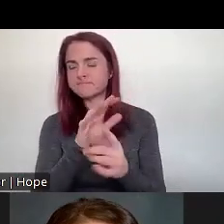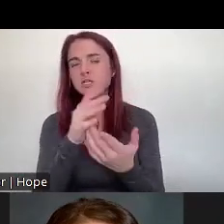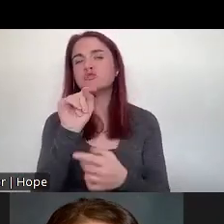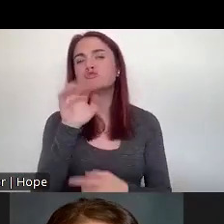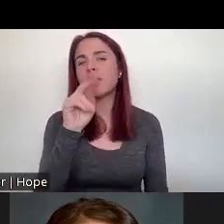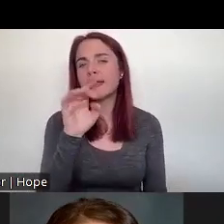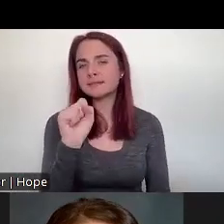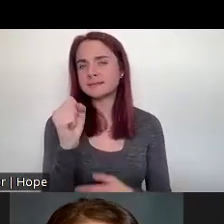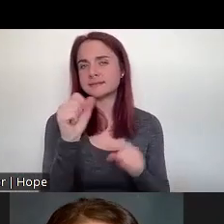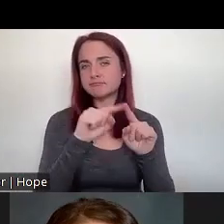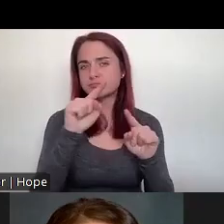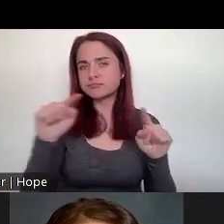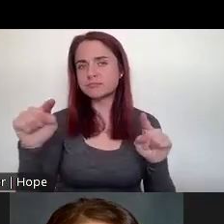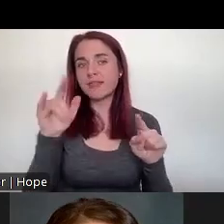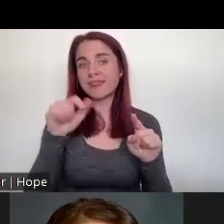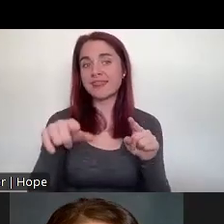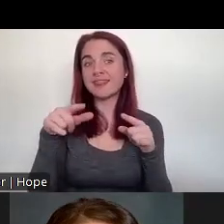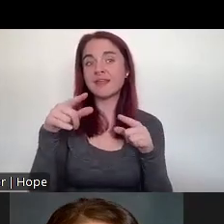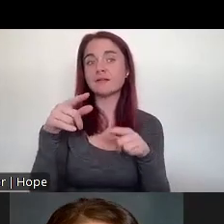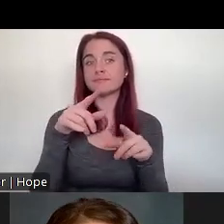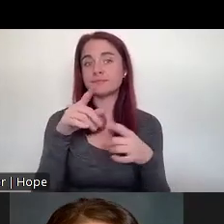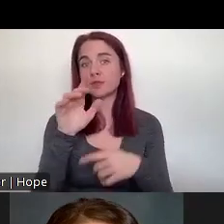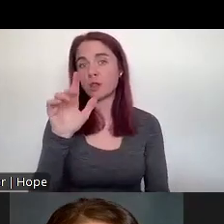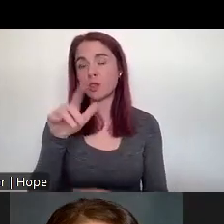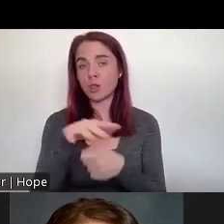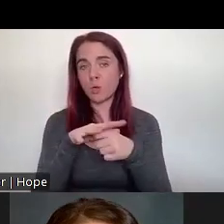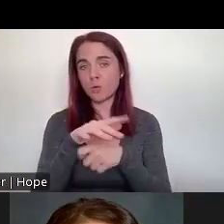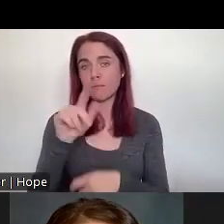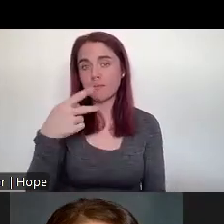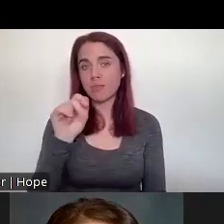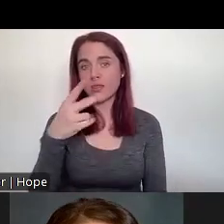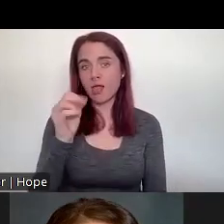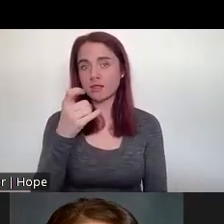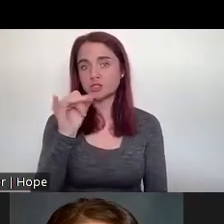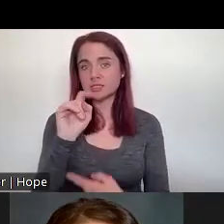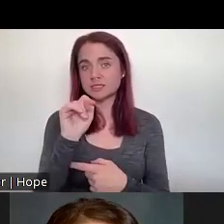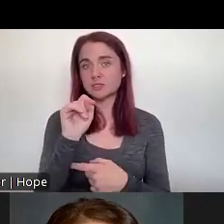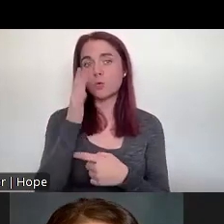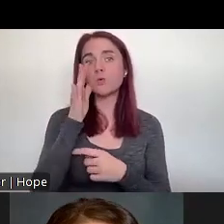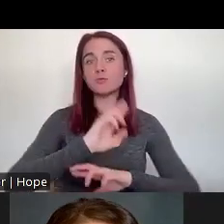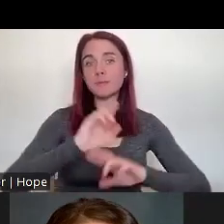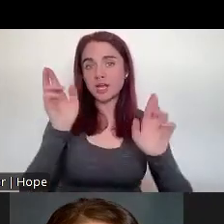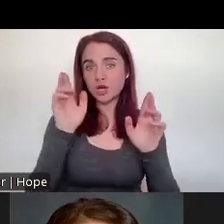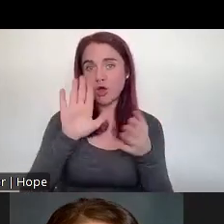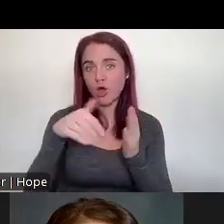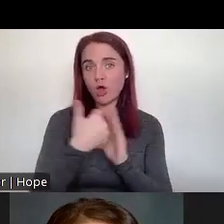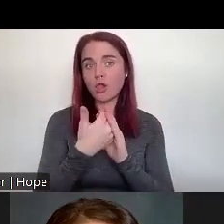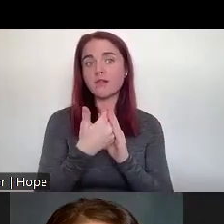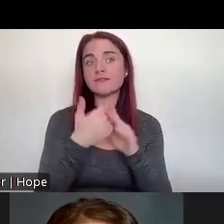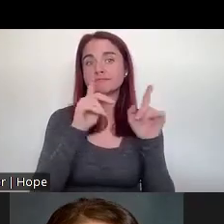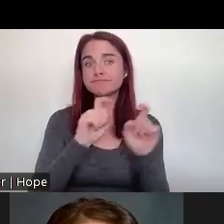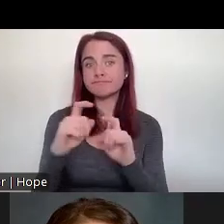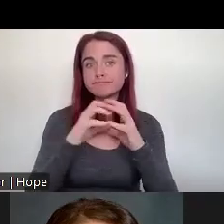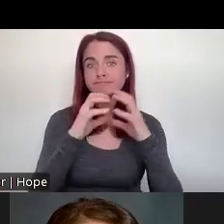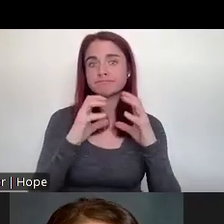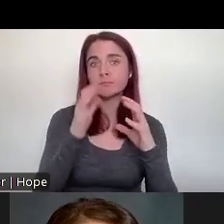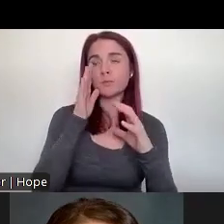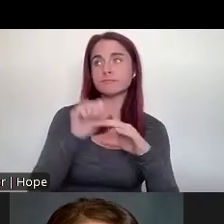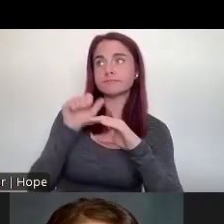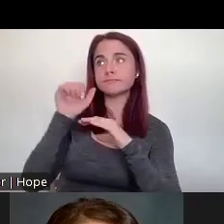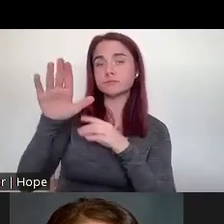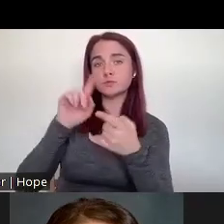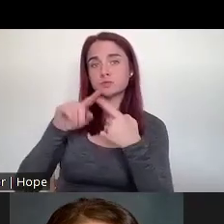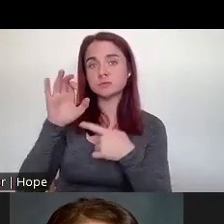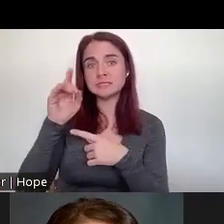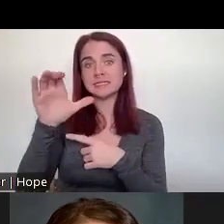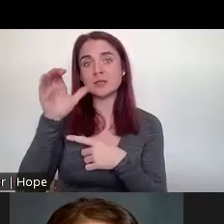are prepared by our local pathologists and sent to CDC, where they identify if and which HPV